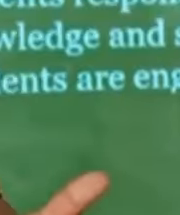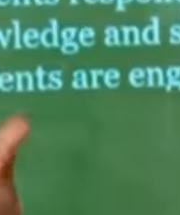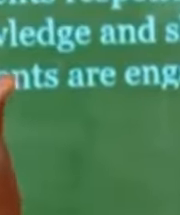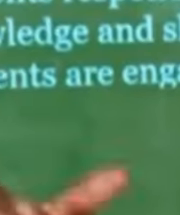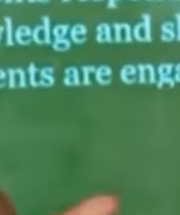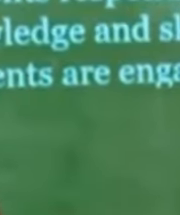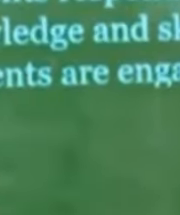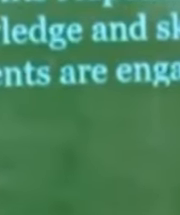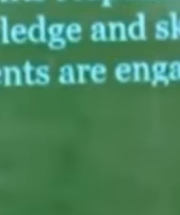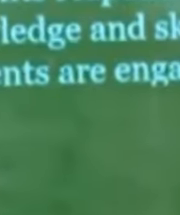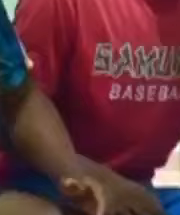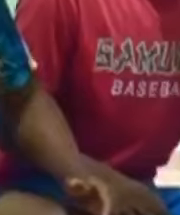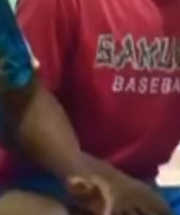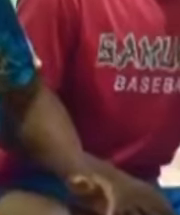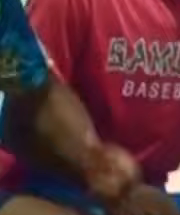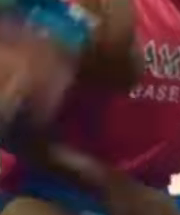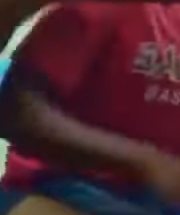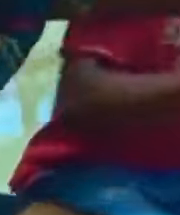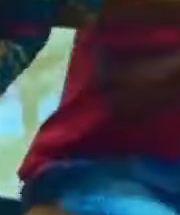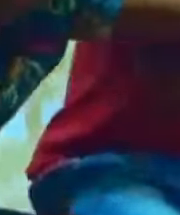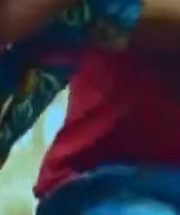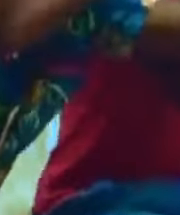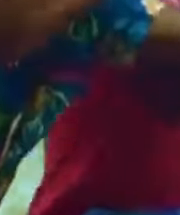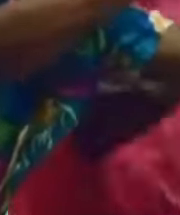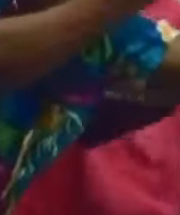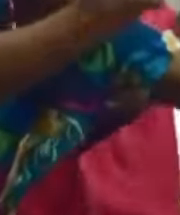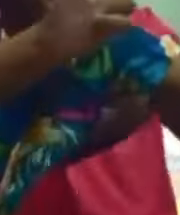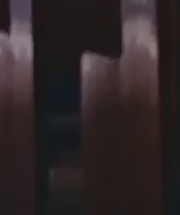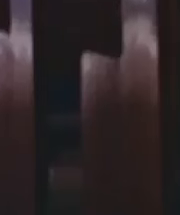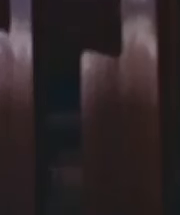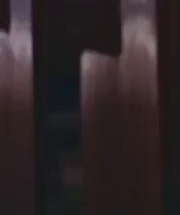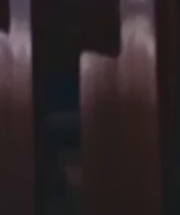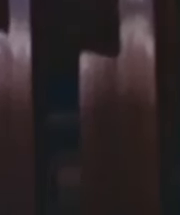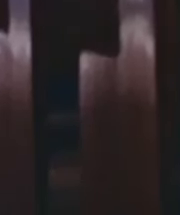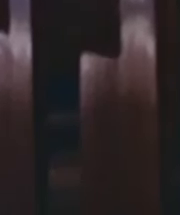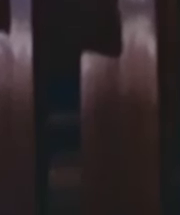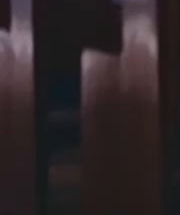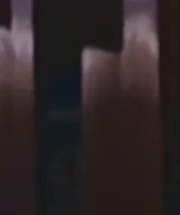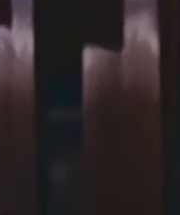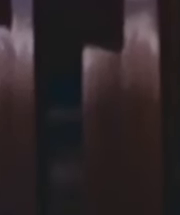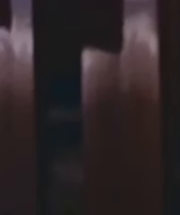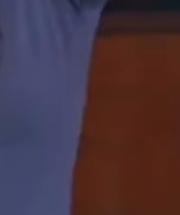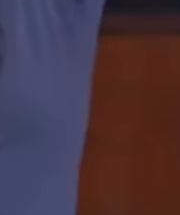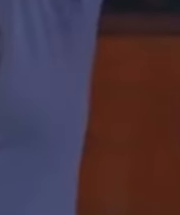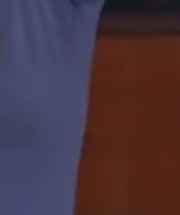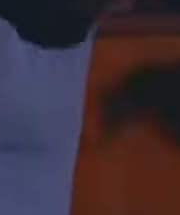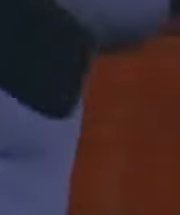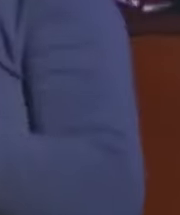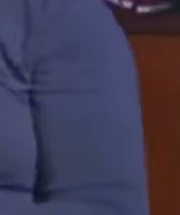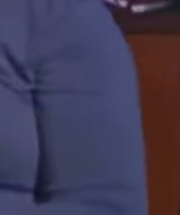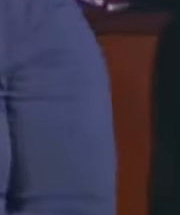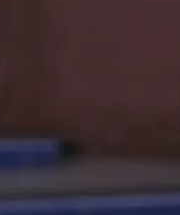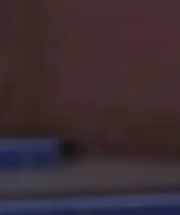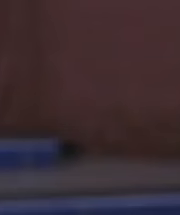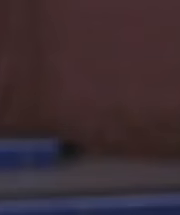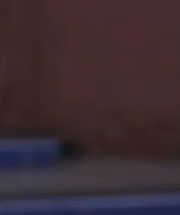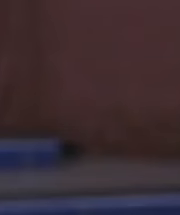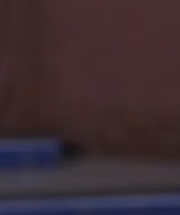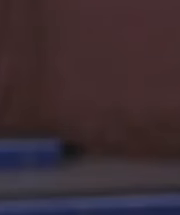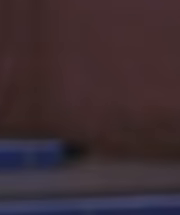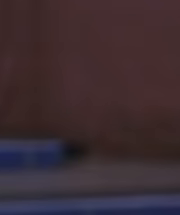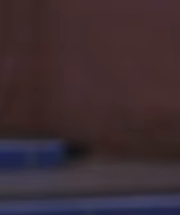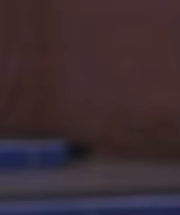MAGU understands that education does not just end in the classroom. It offers many extracurricular activities that help in spiritual